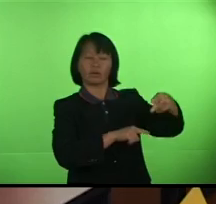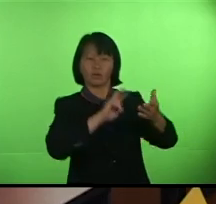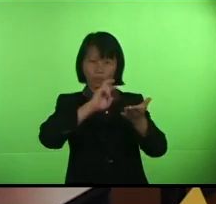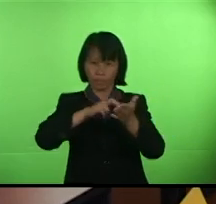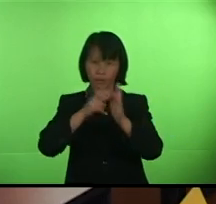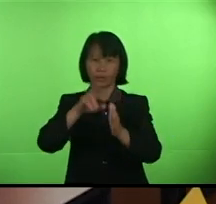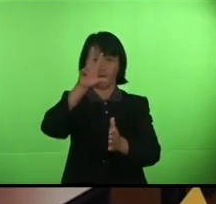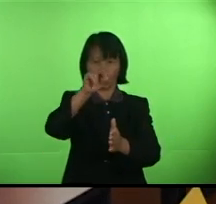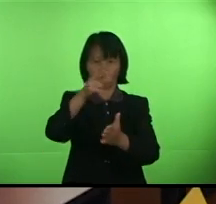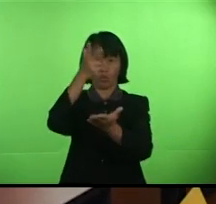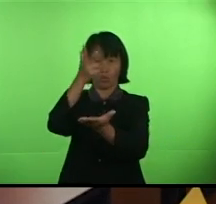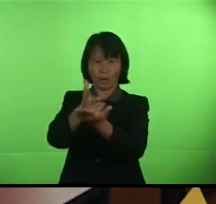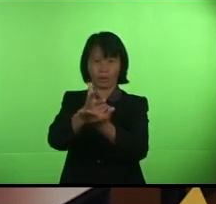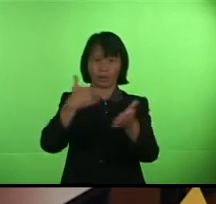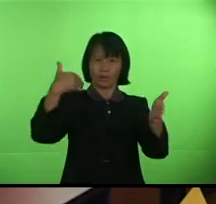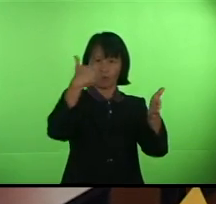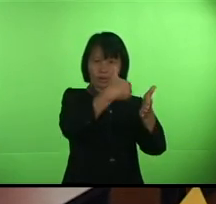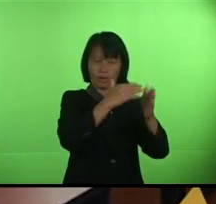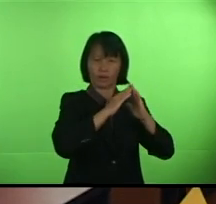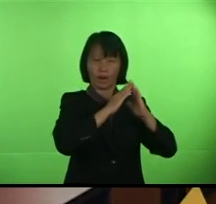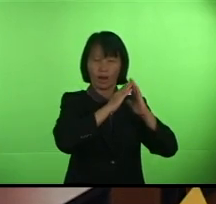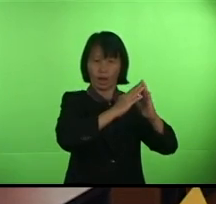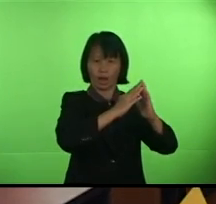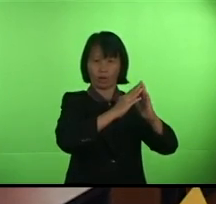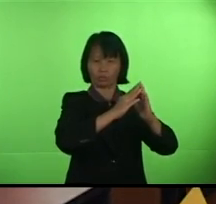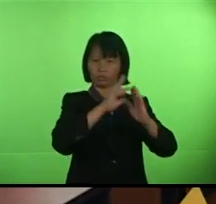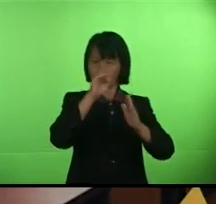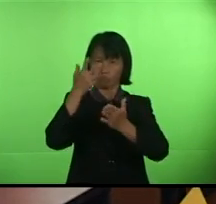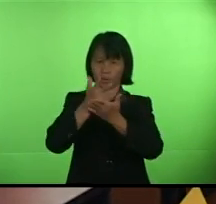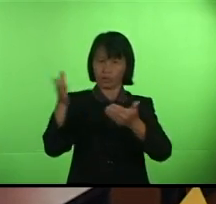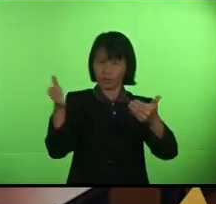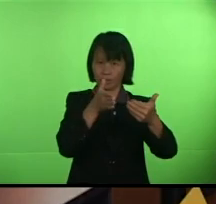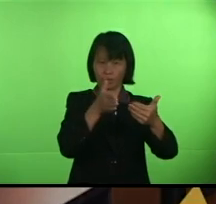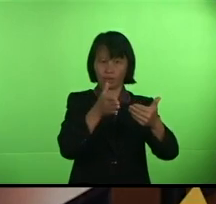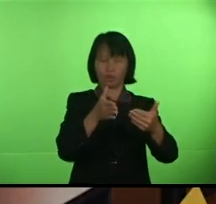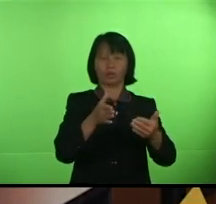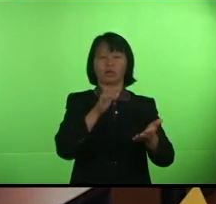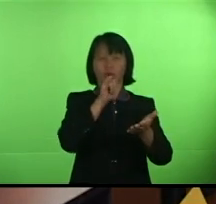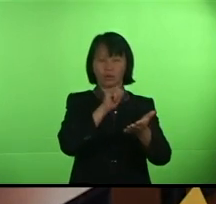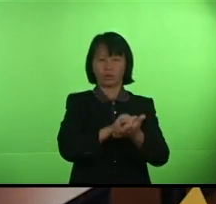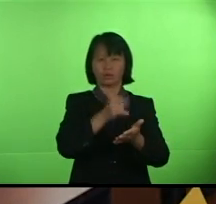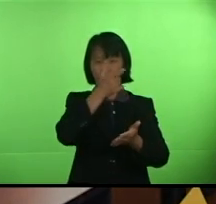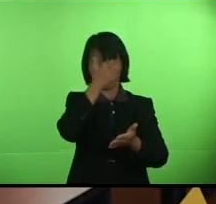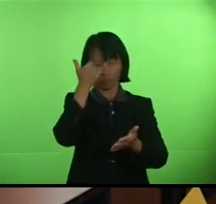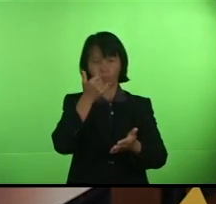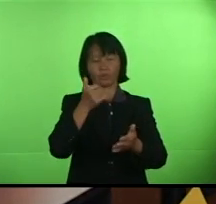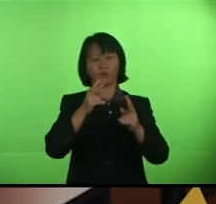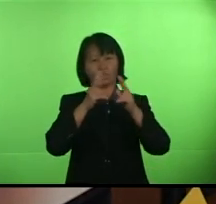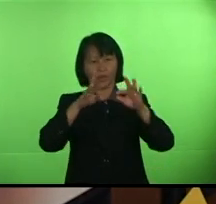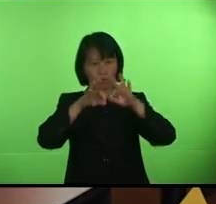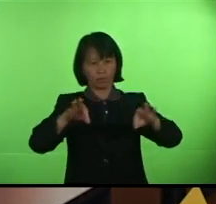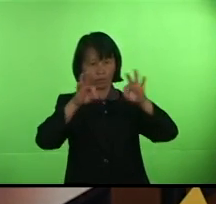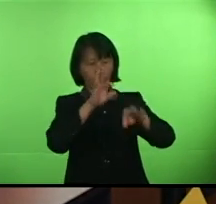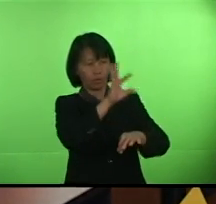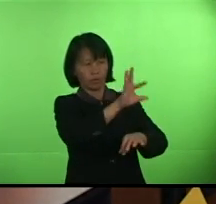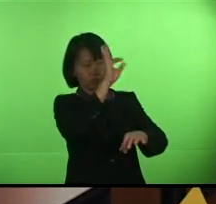the housing area. Therefore, students, it is very important to choose correct sign to use for